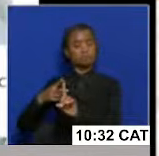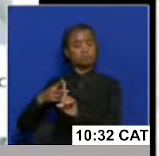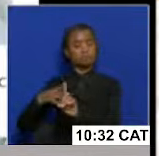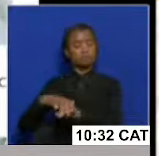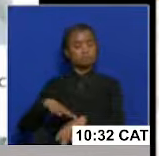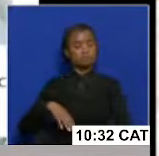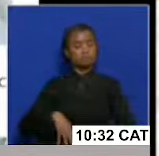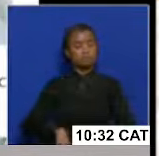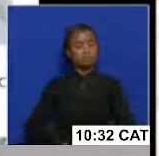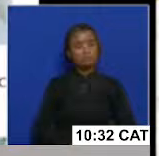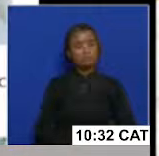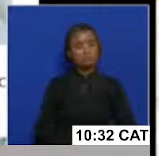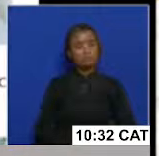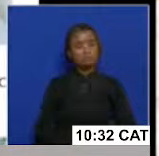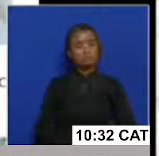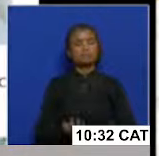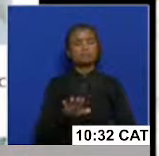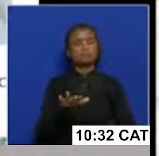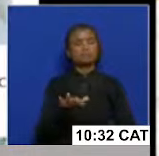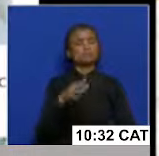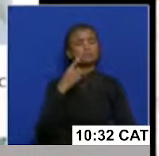Witness K, please repeat what you just said.